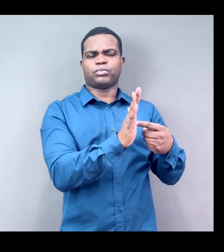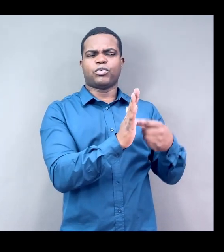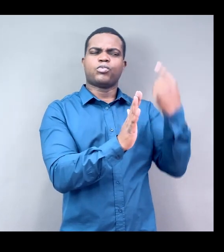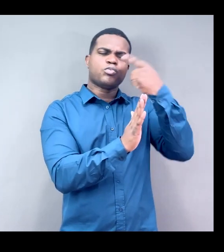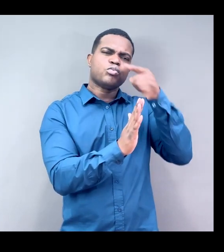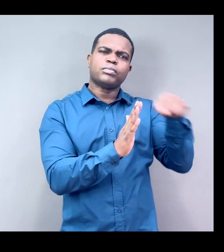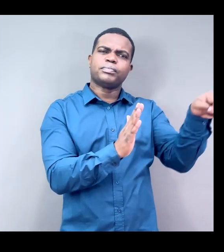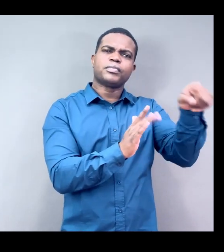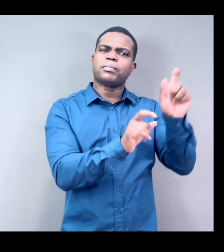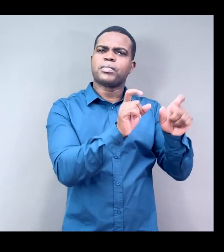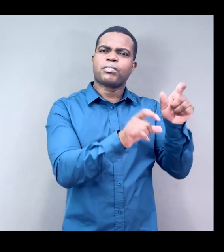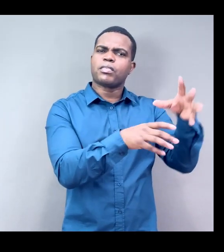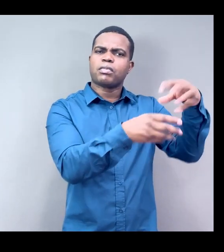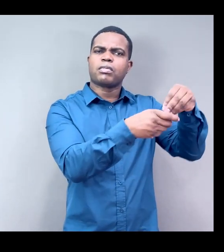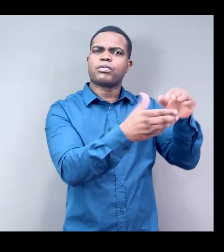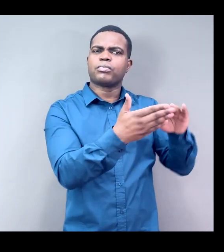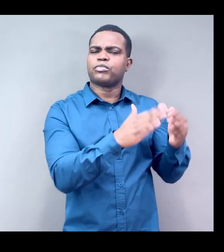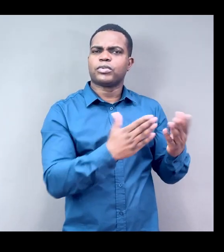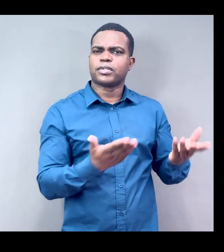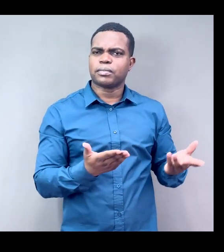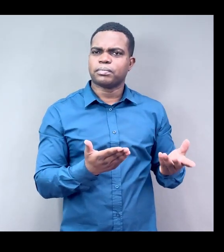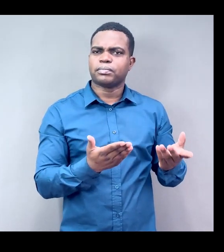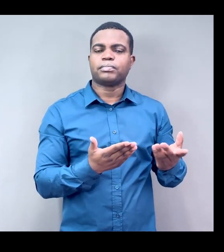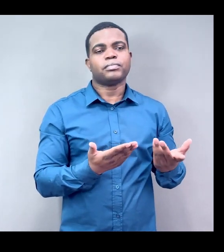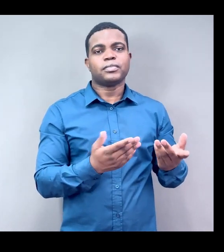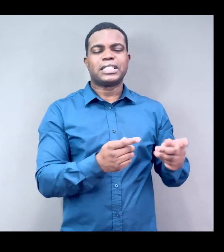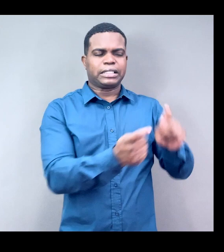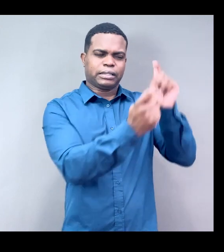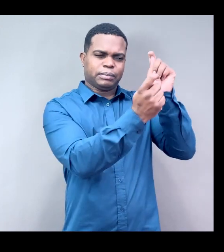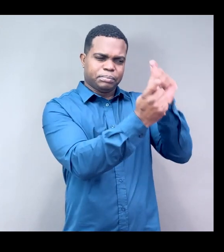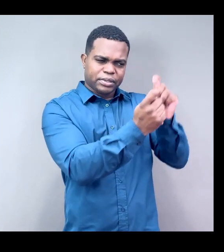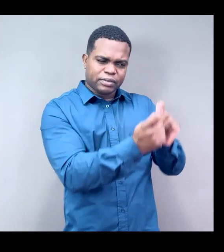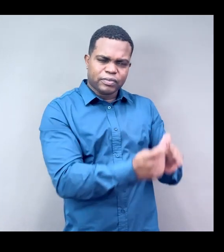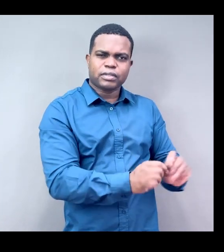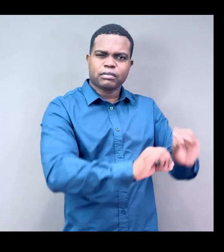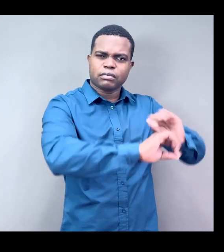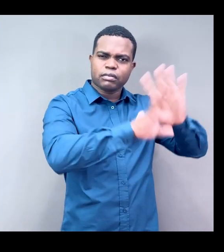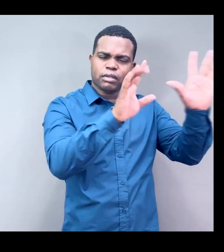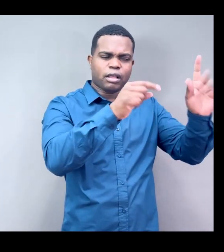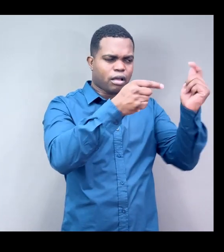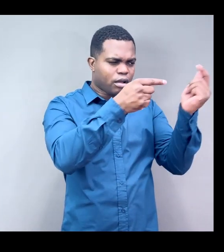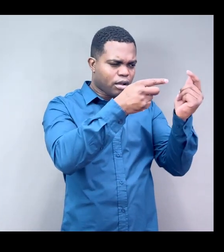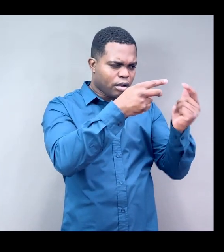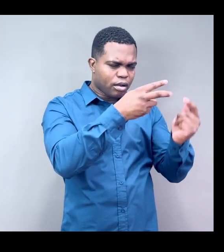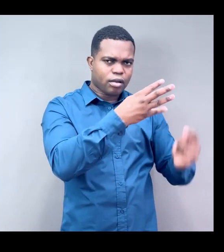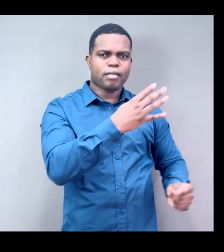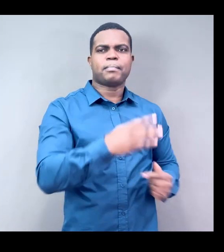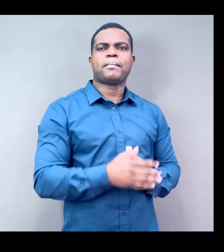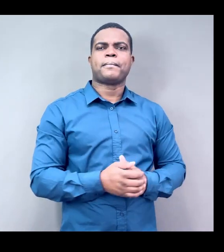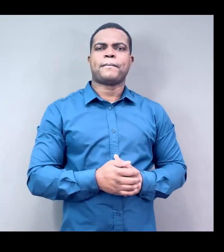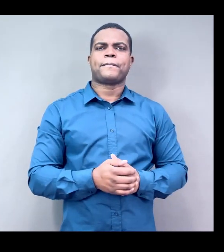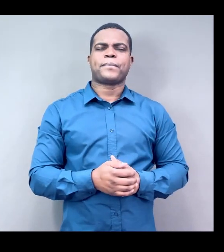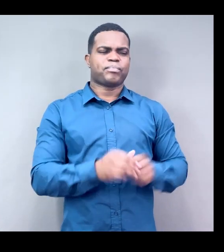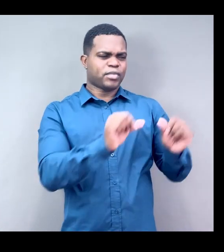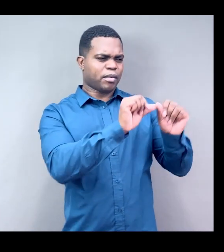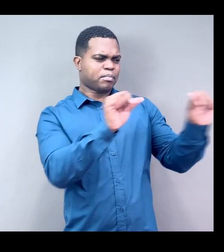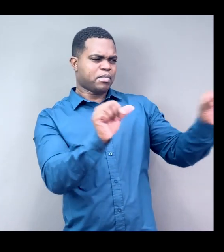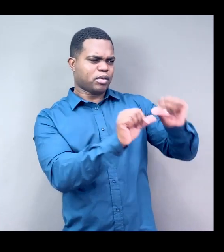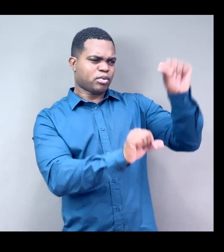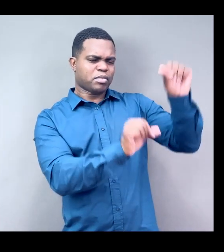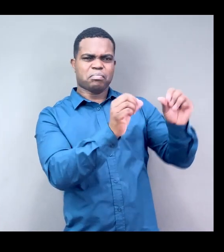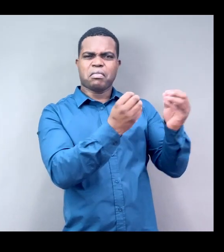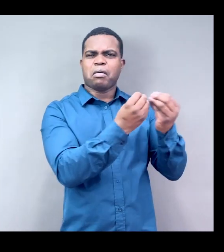what community? Who are these people? So it has to be specific.